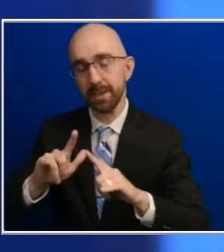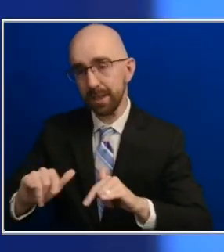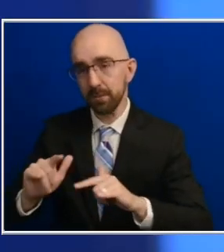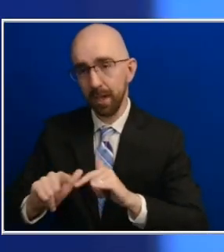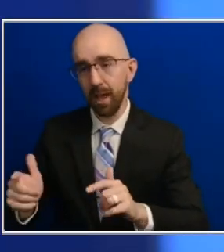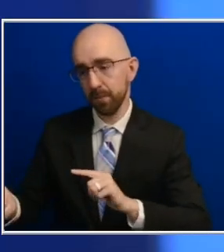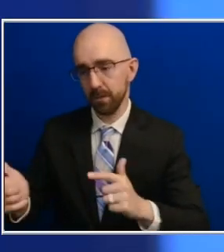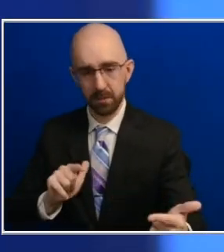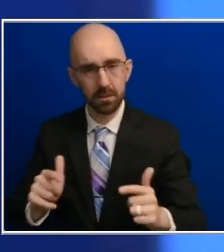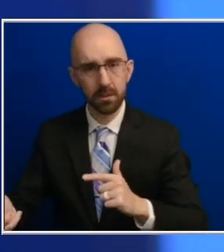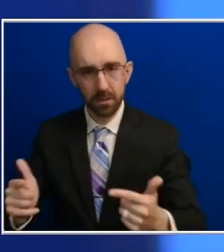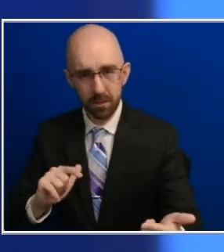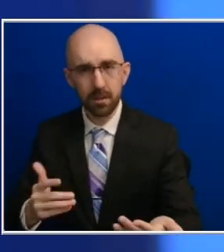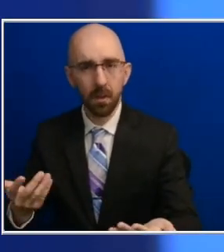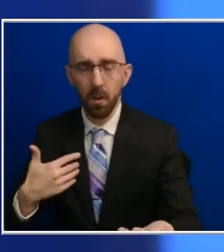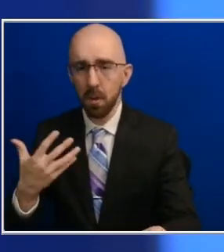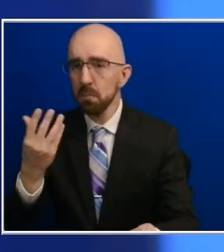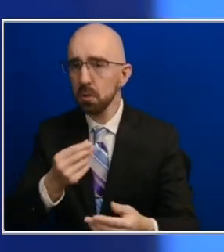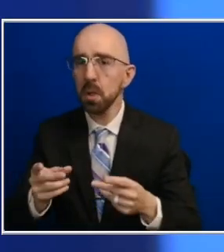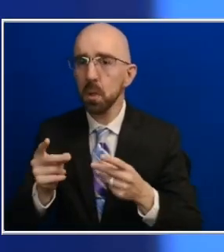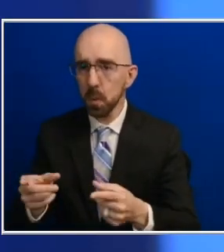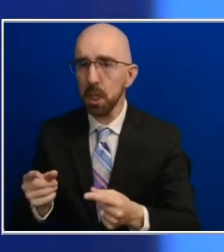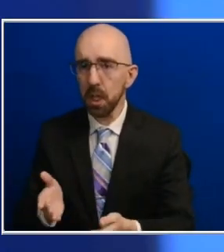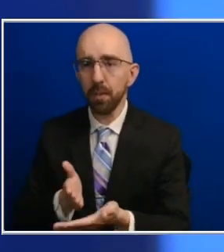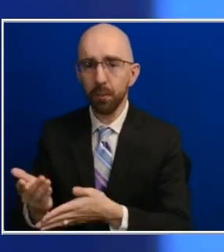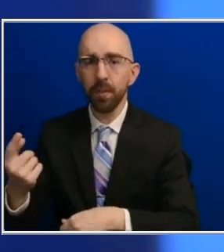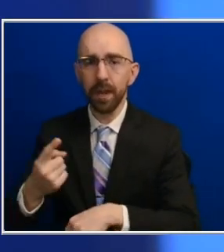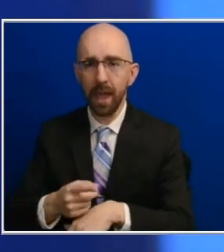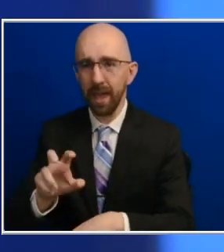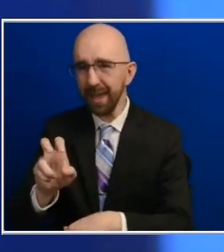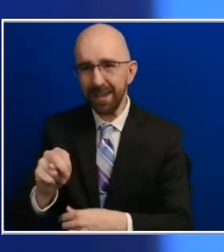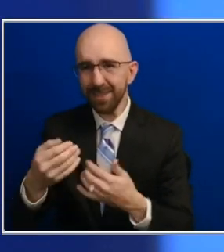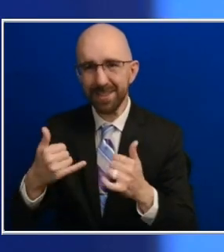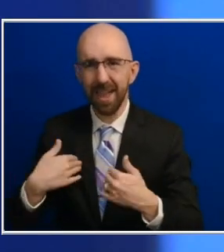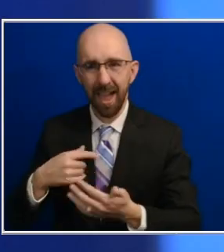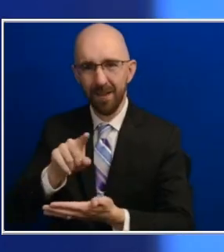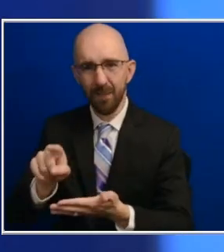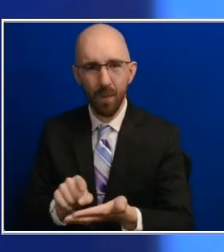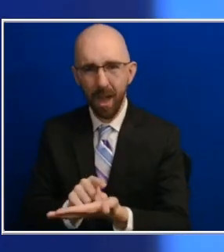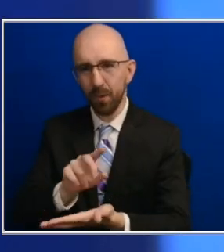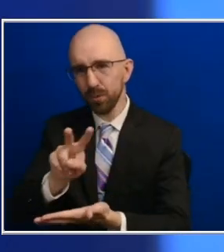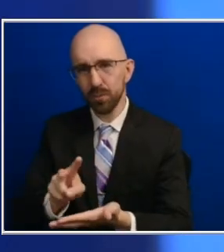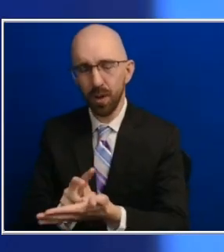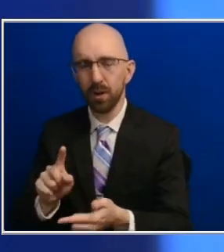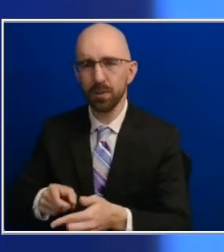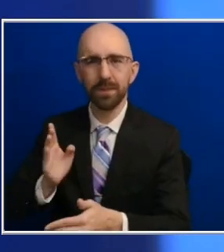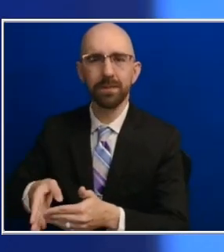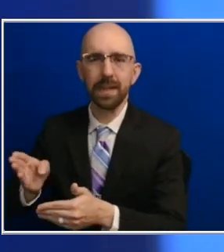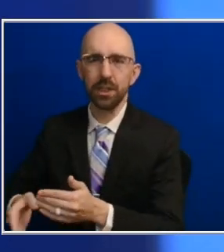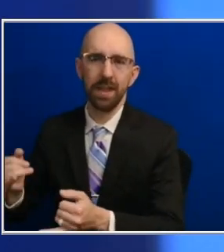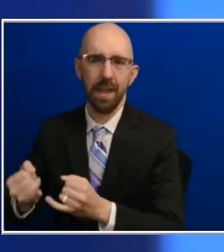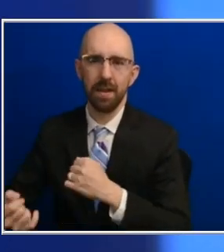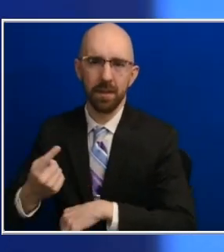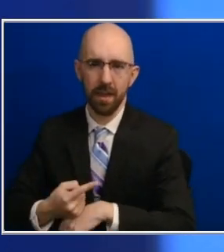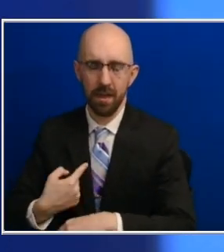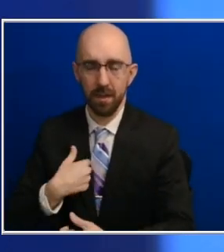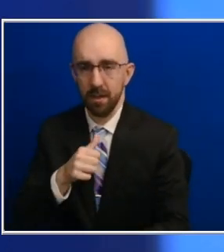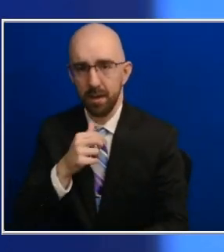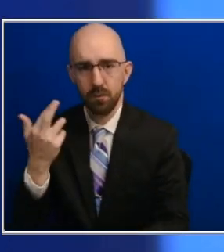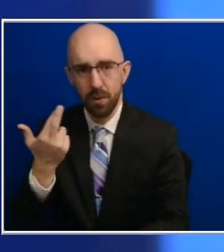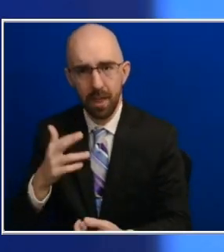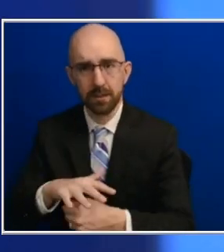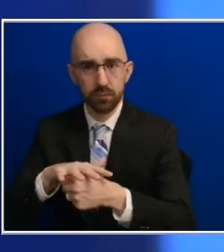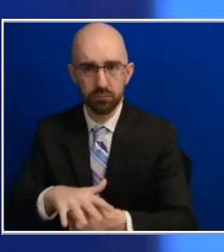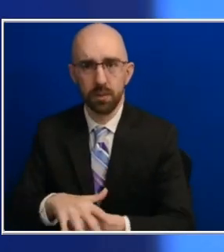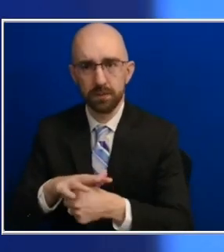forth. So I was pretty quick at getting through my day, but even then would have an hour or two of stuff to finish at the end of the day. I don't think I realized how stressful that was